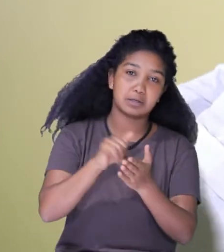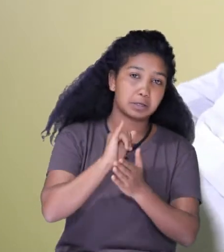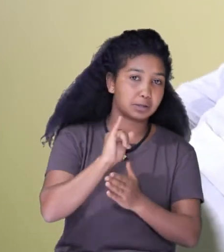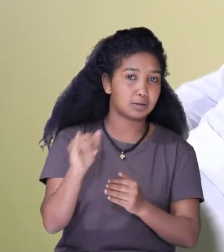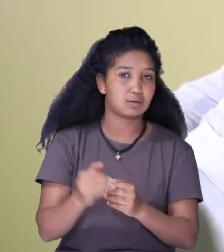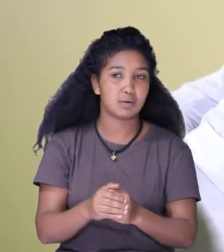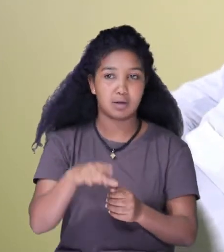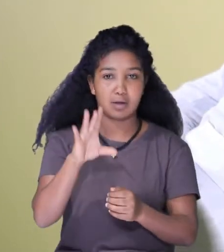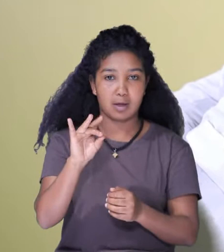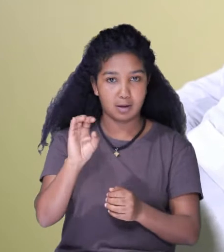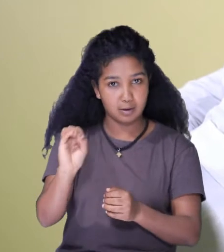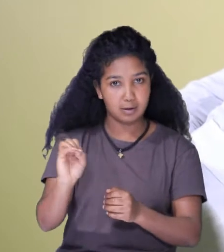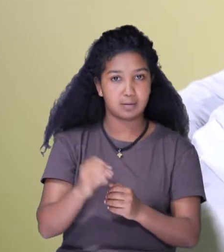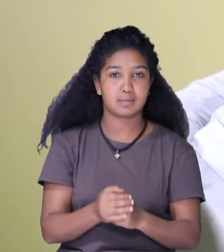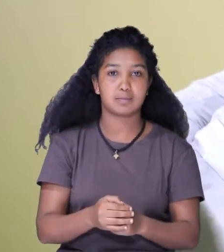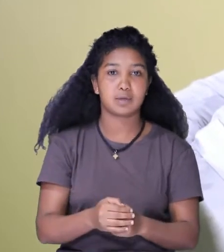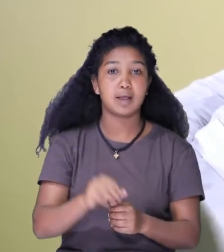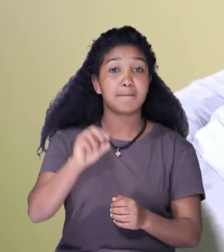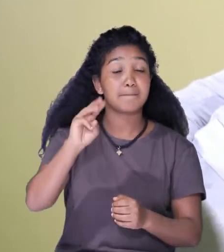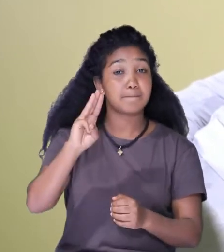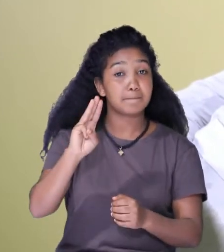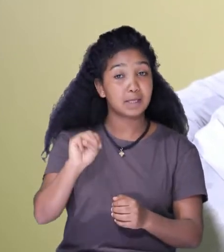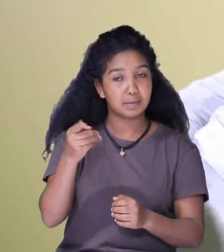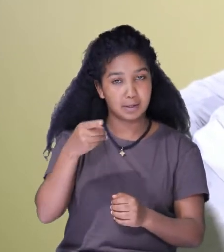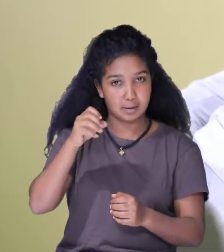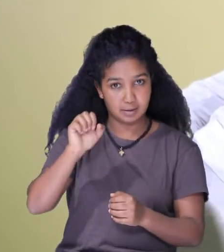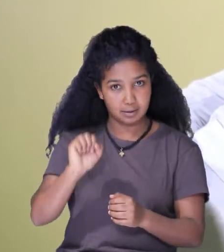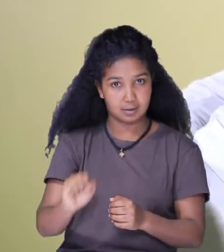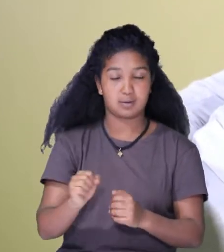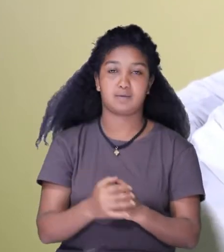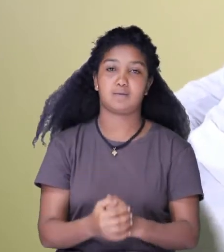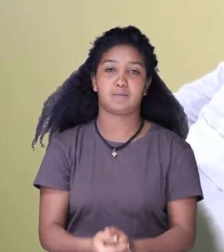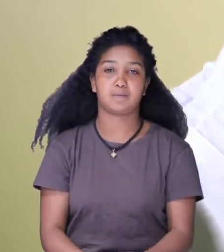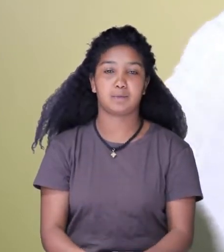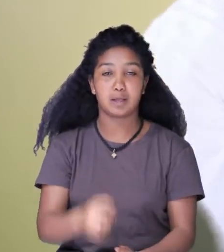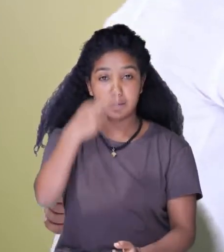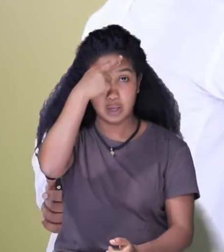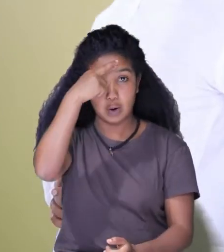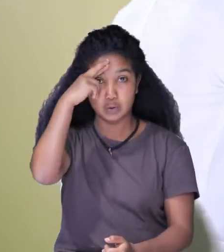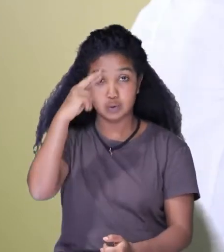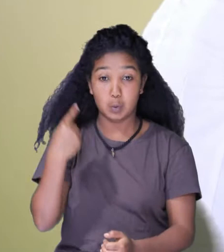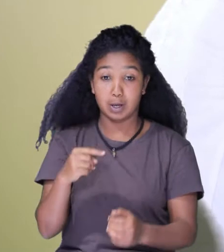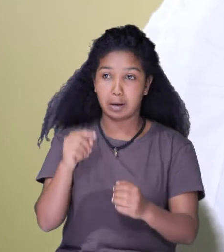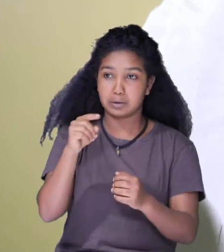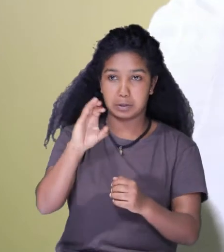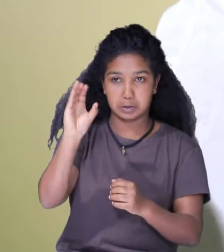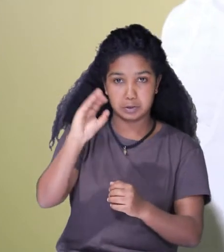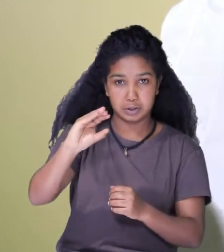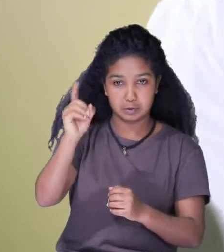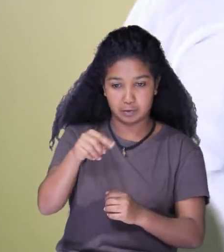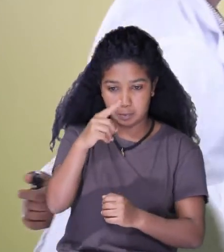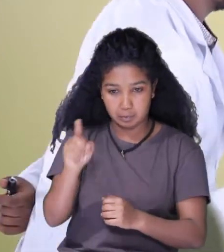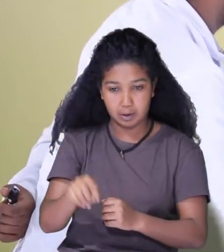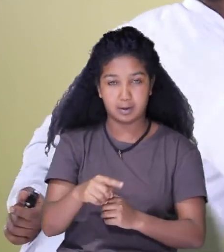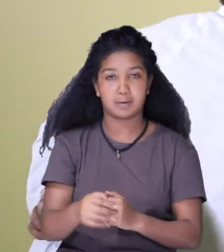is 18 meter per second, because we cancel degree Celsius